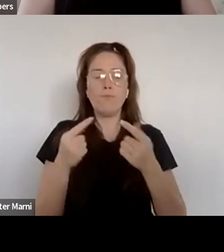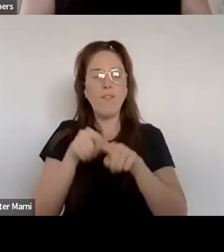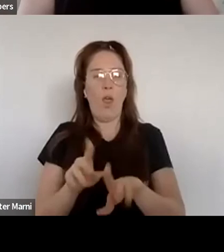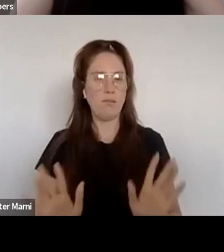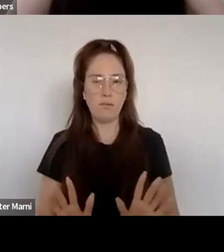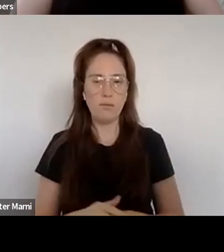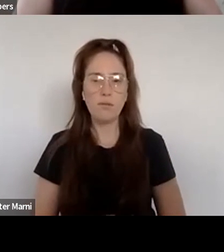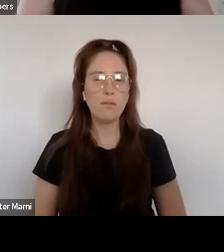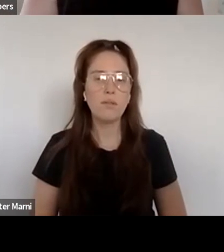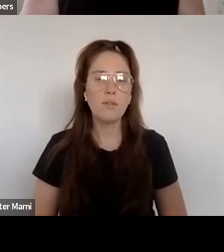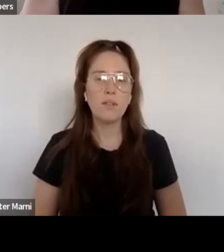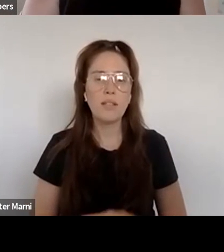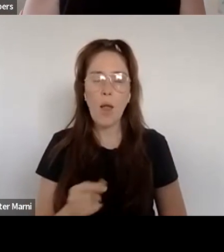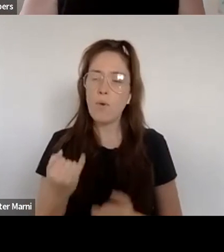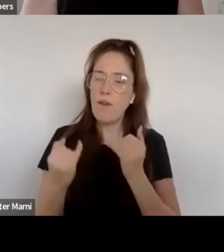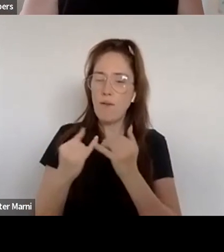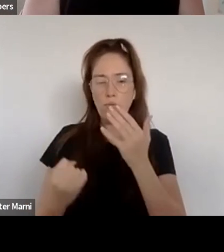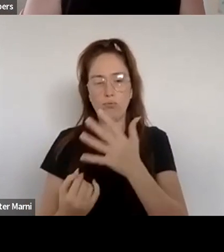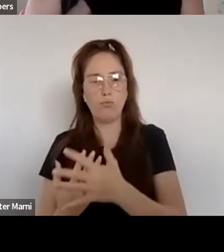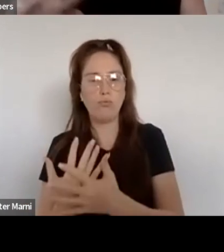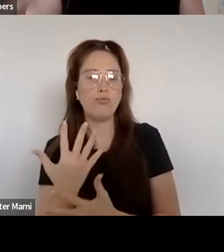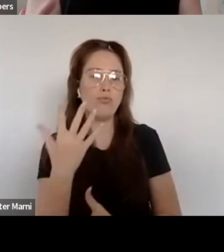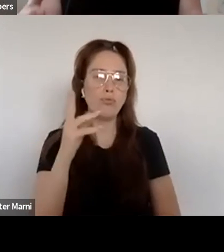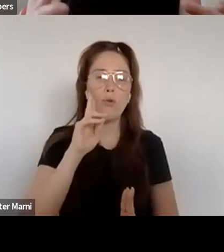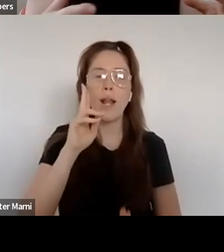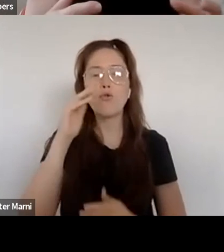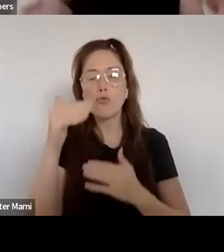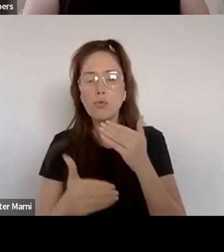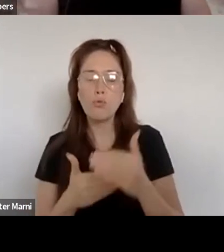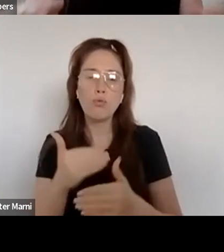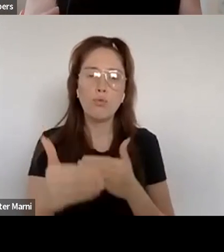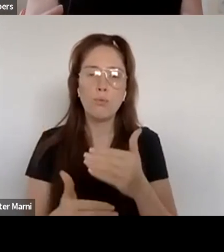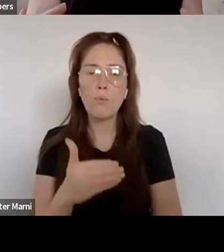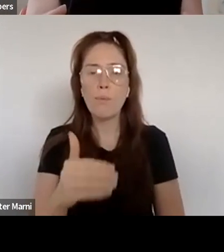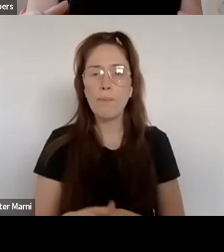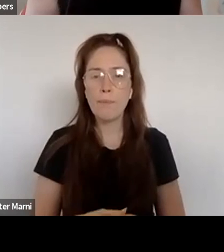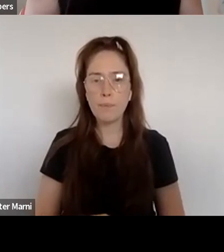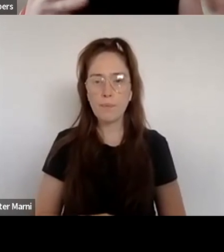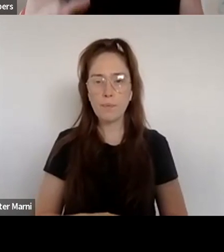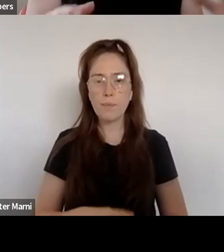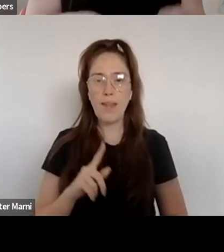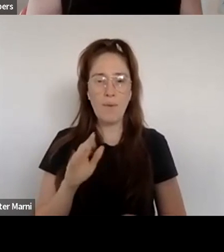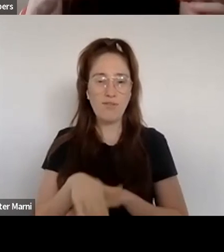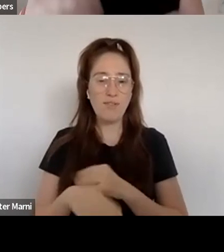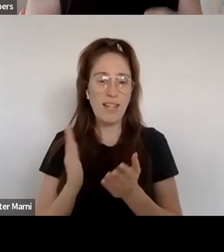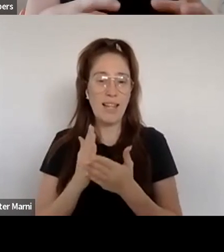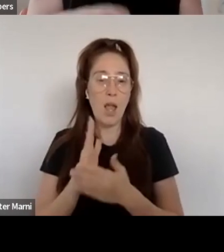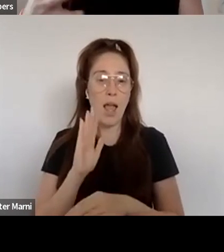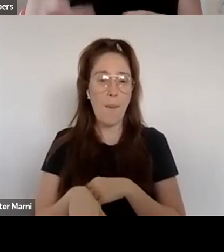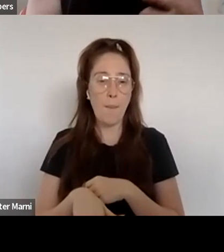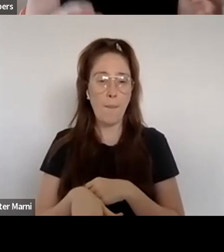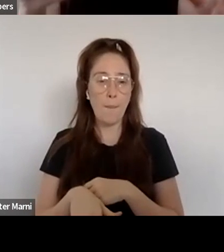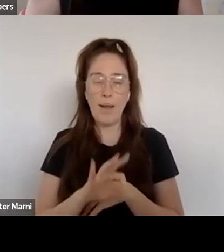it's been a very emergent kind of experience in that sense. It's not that this is a therapeutic one. You come here and then we're